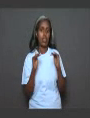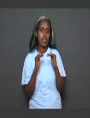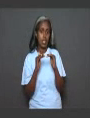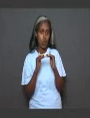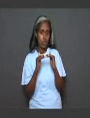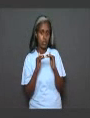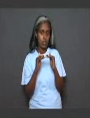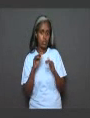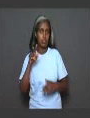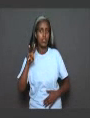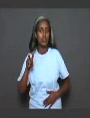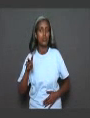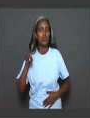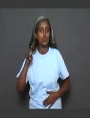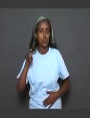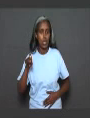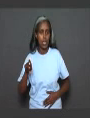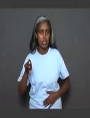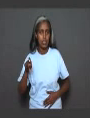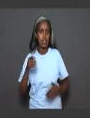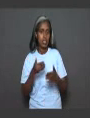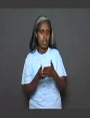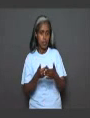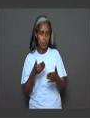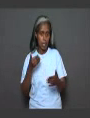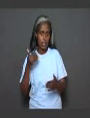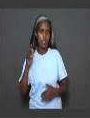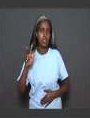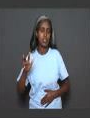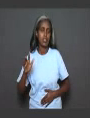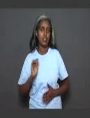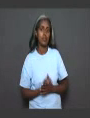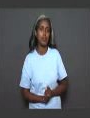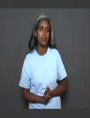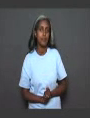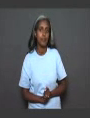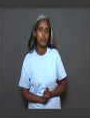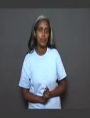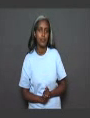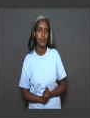equals 2x minus 3.